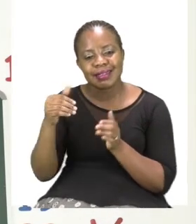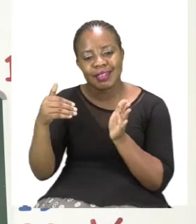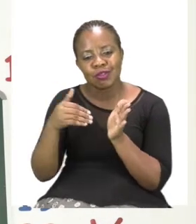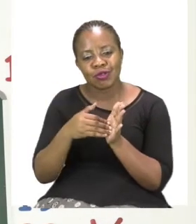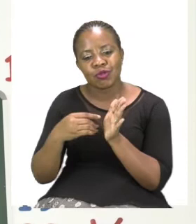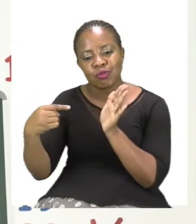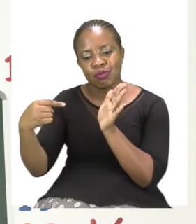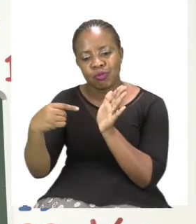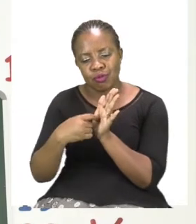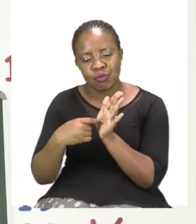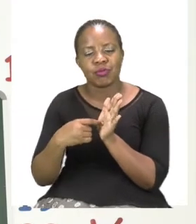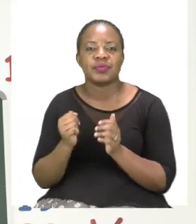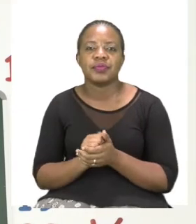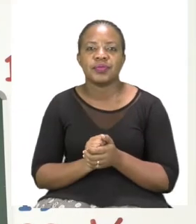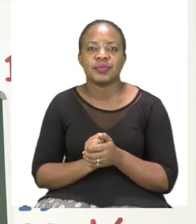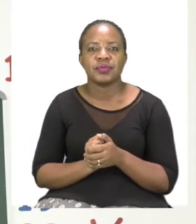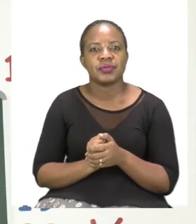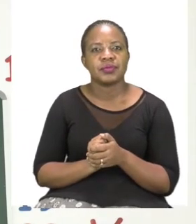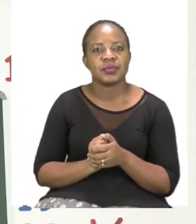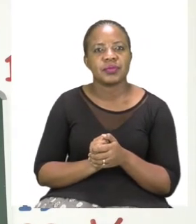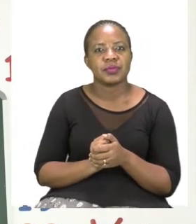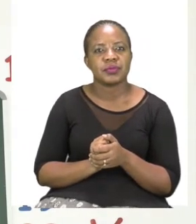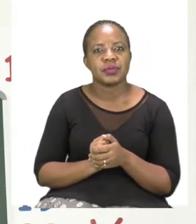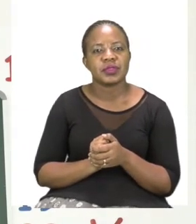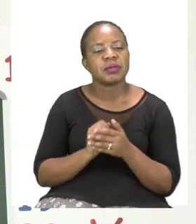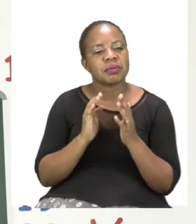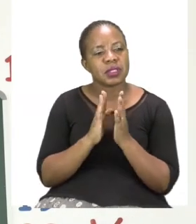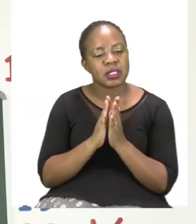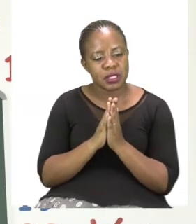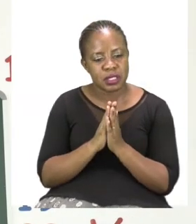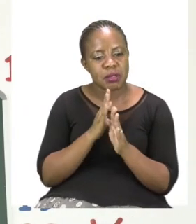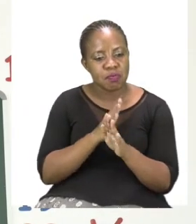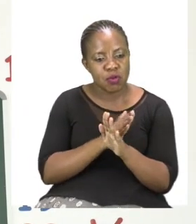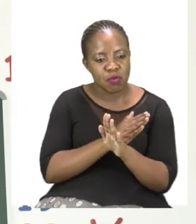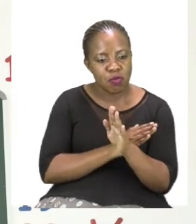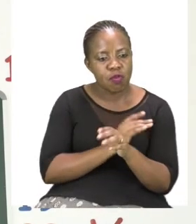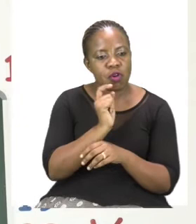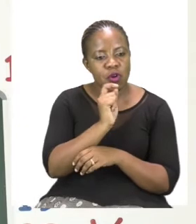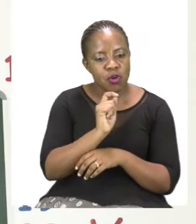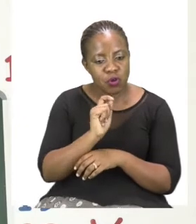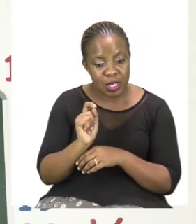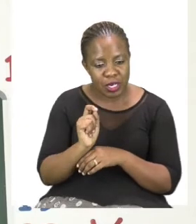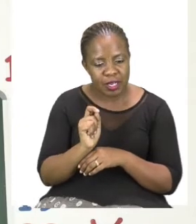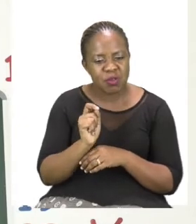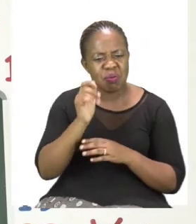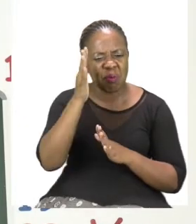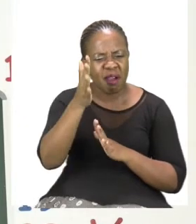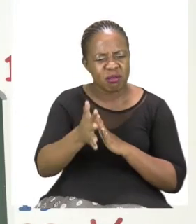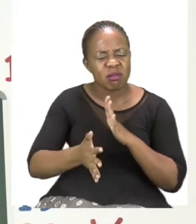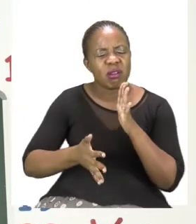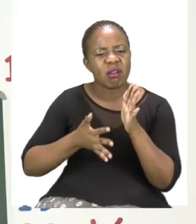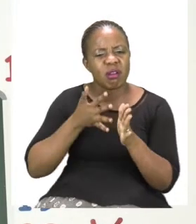it. But before you write it down, say out loud your new sentence in